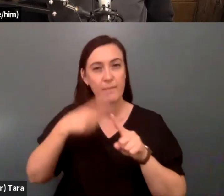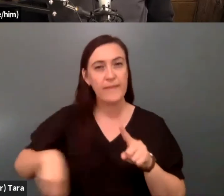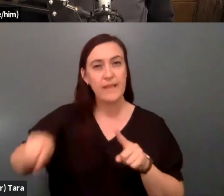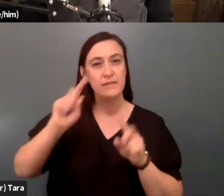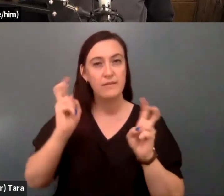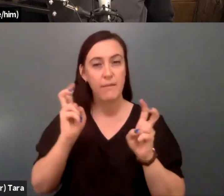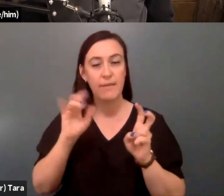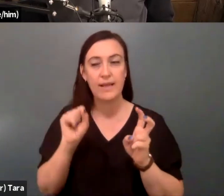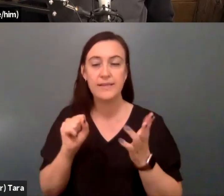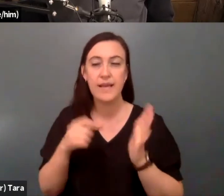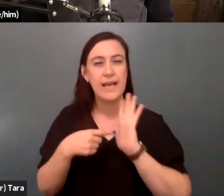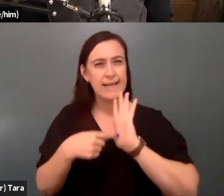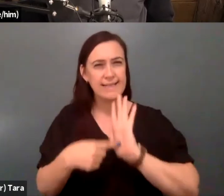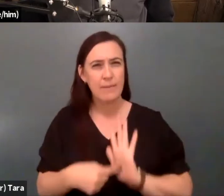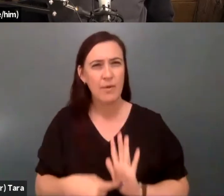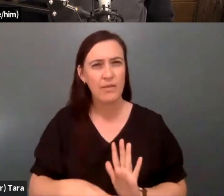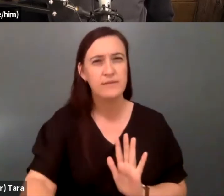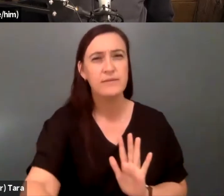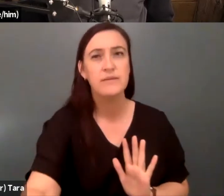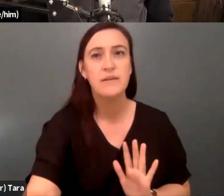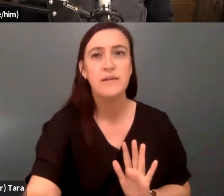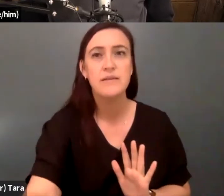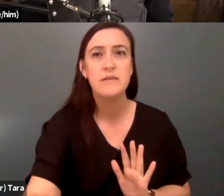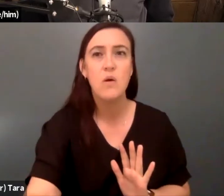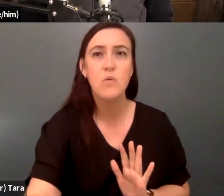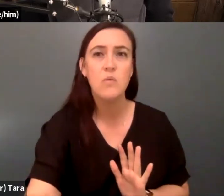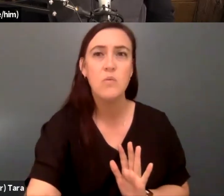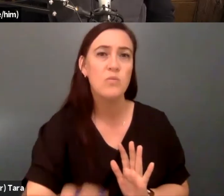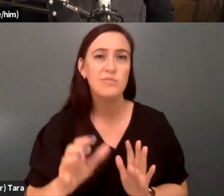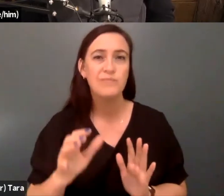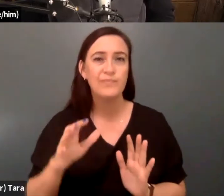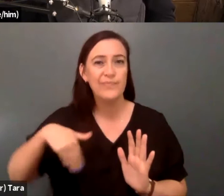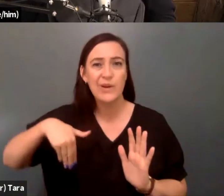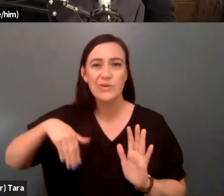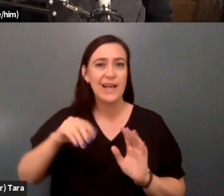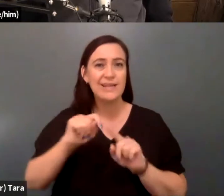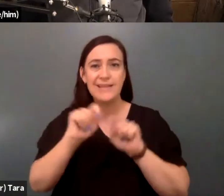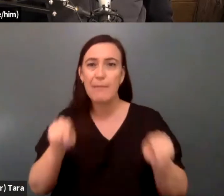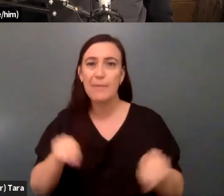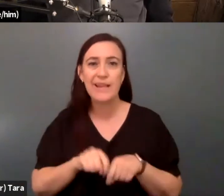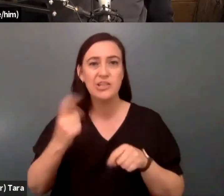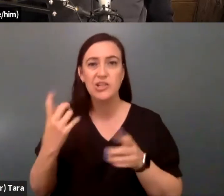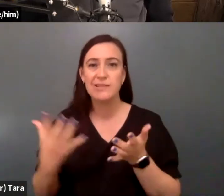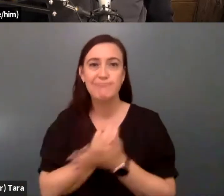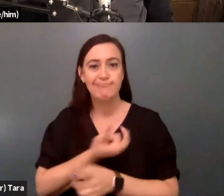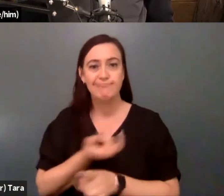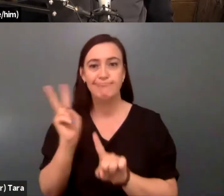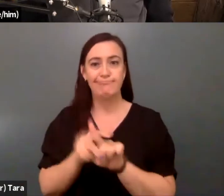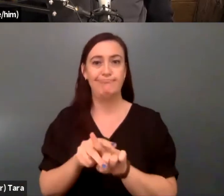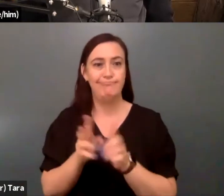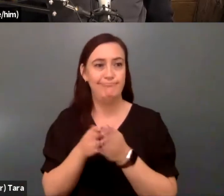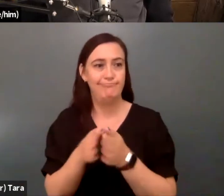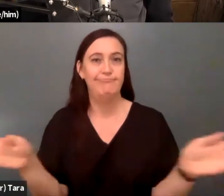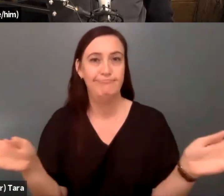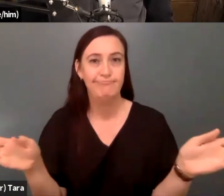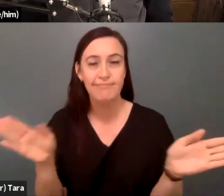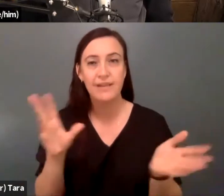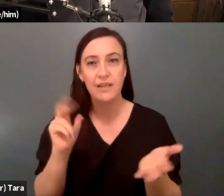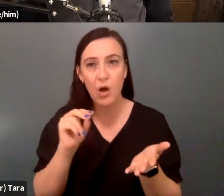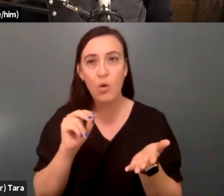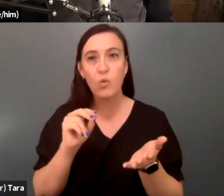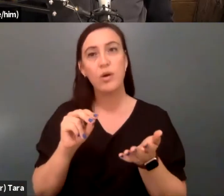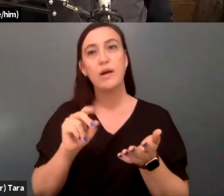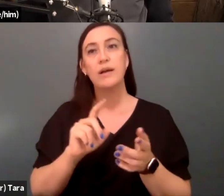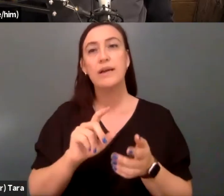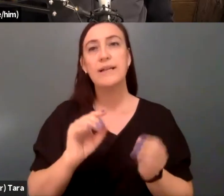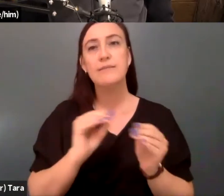examples. Like it's not going to be a template that I can use in an organization or for a specific example. It's going to be like, all right,